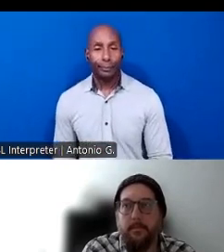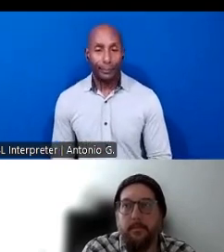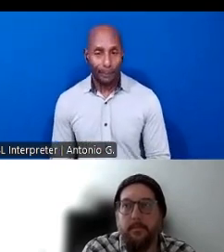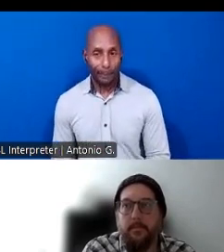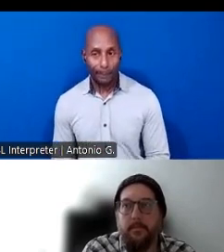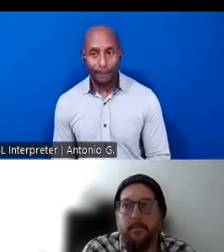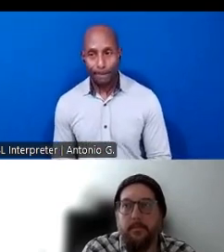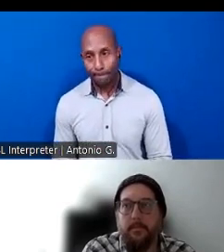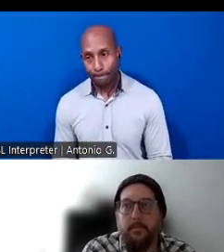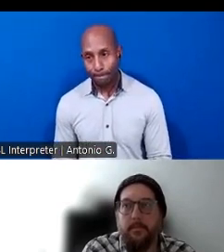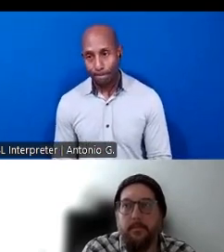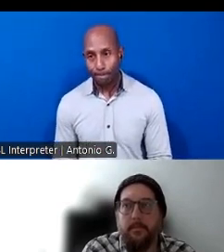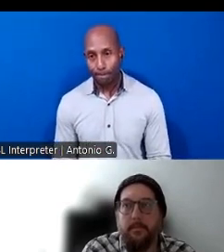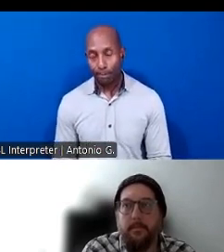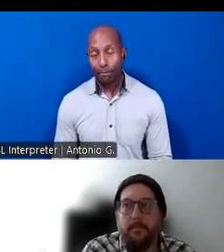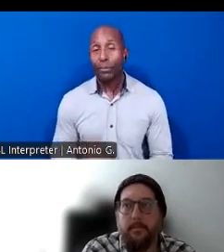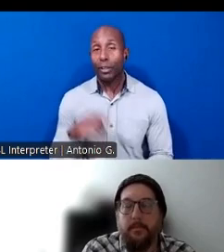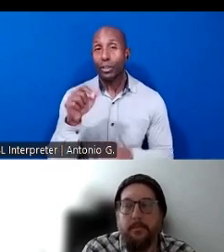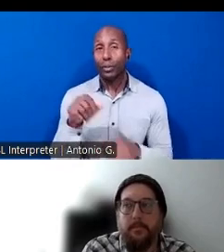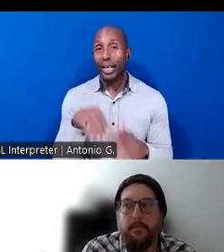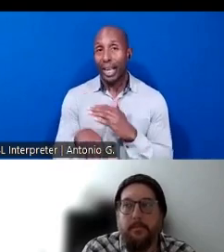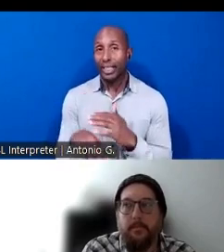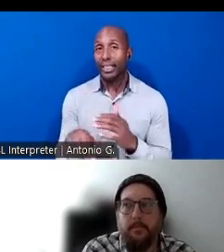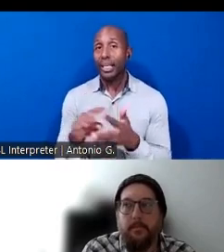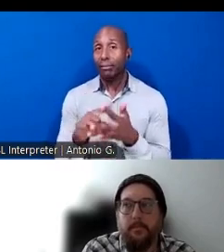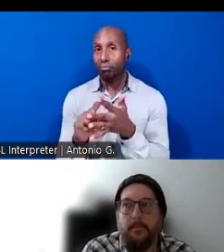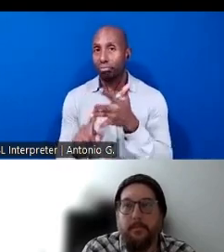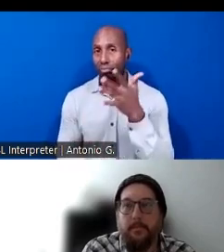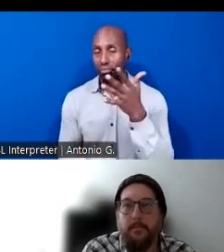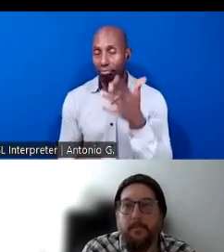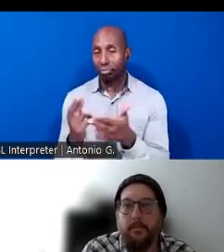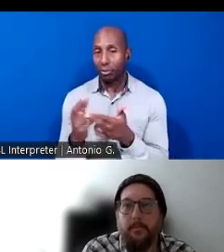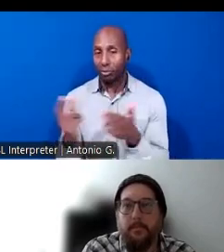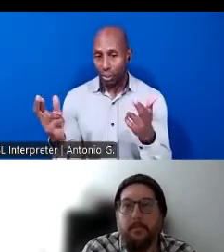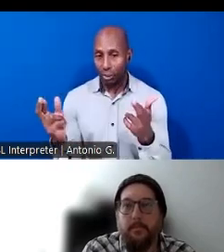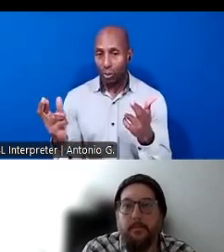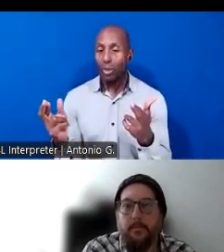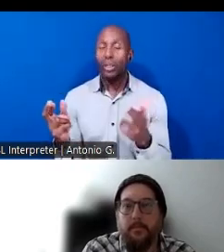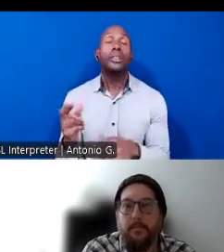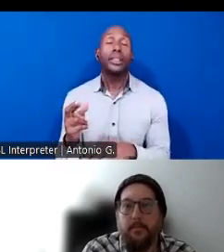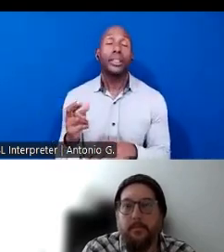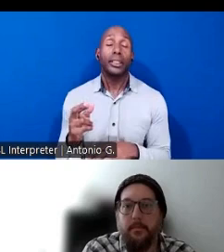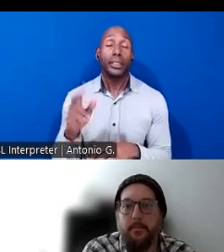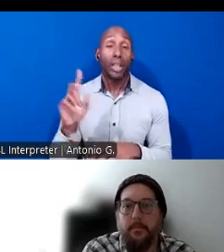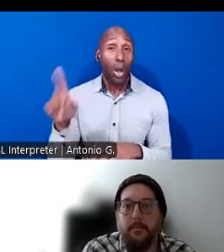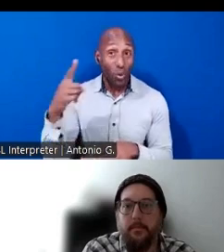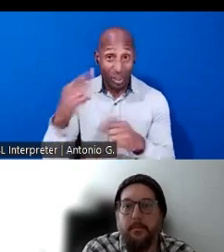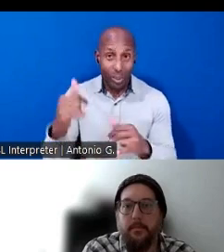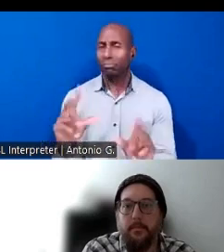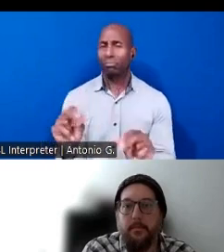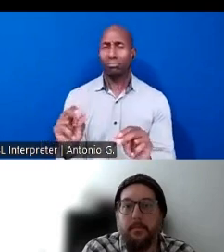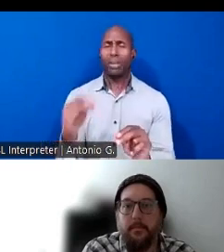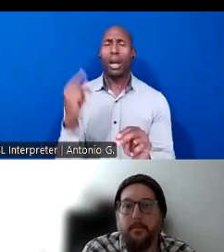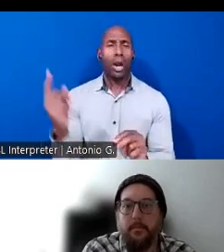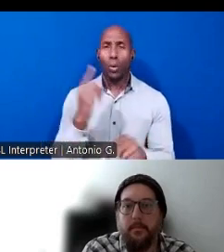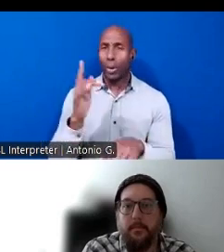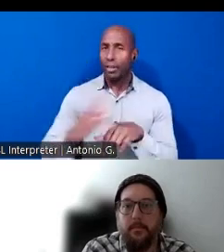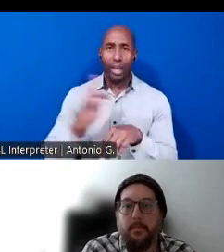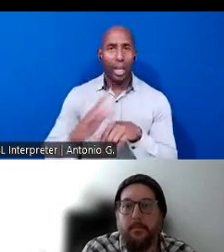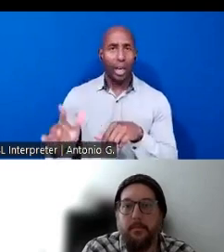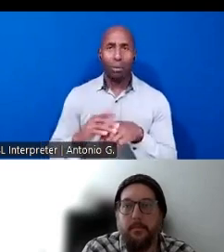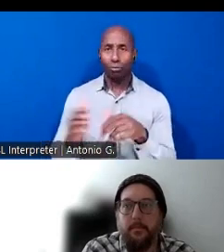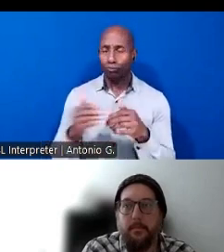you to access these resources in the webinar today. They're always available to you, and you can email